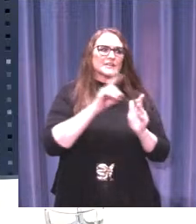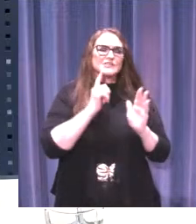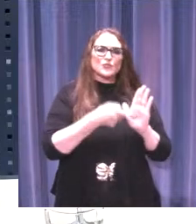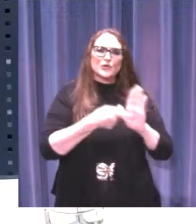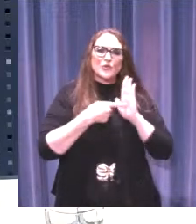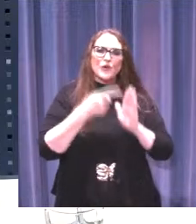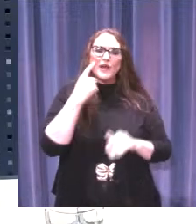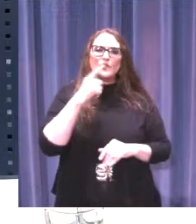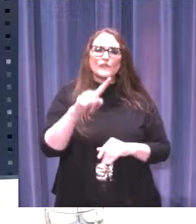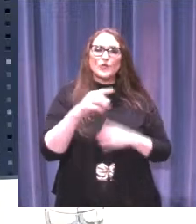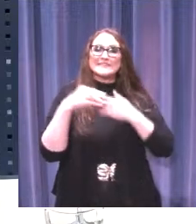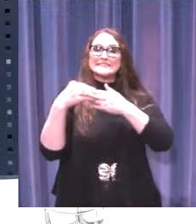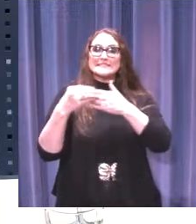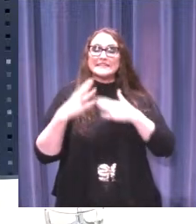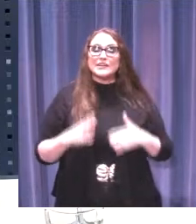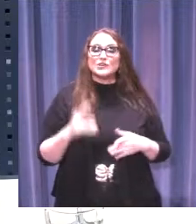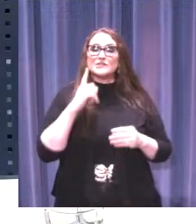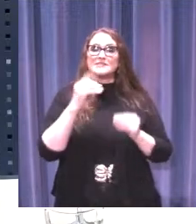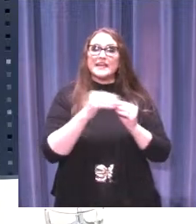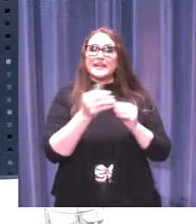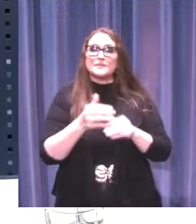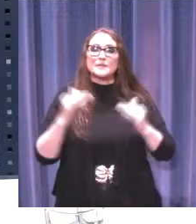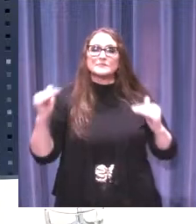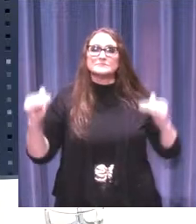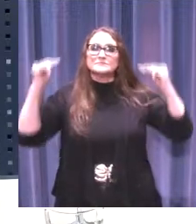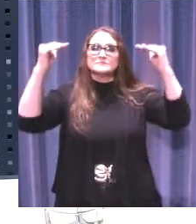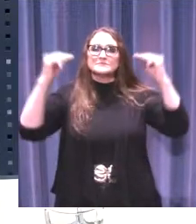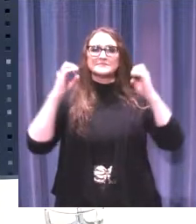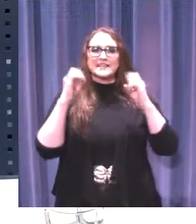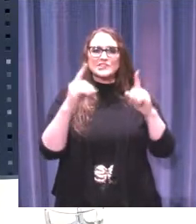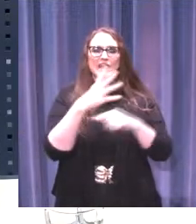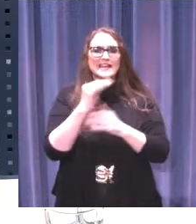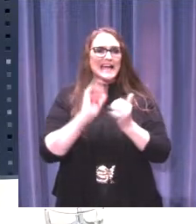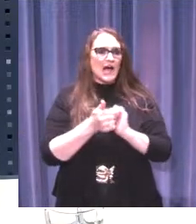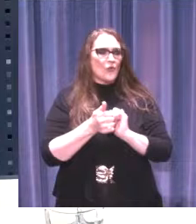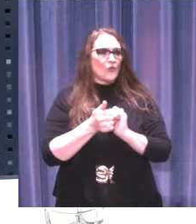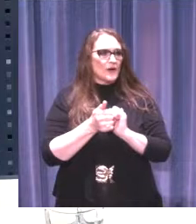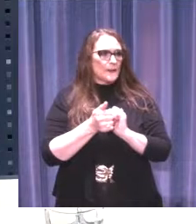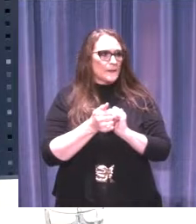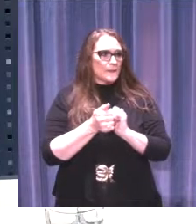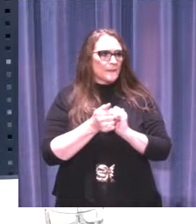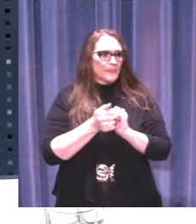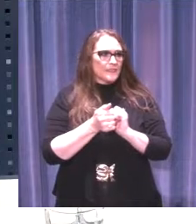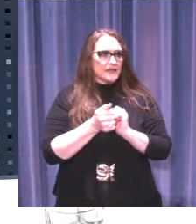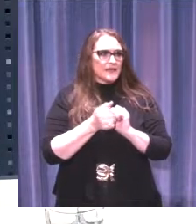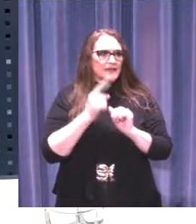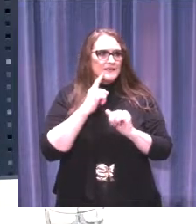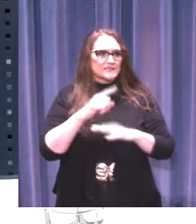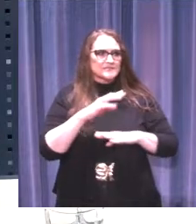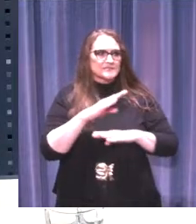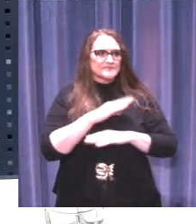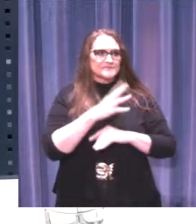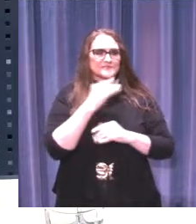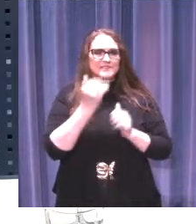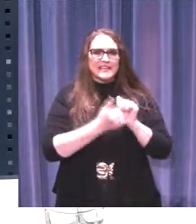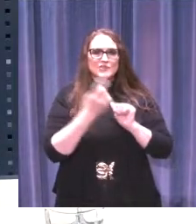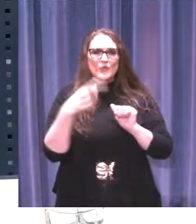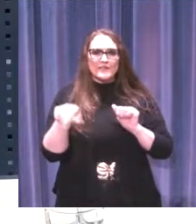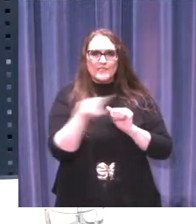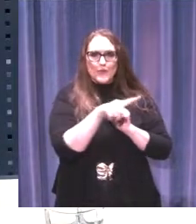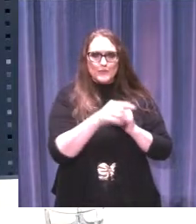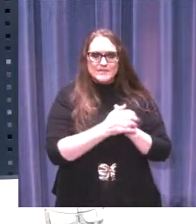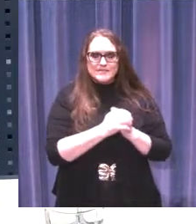for leaders in higher education and how I fulfill and meet each one of